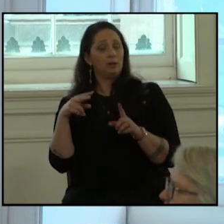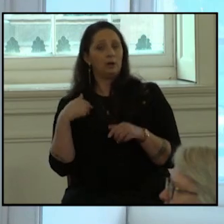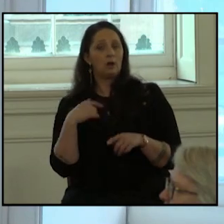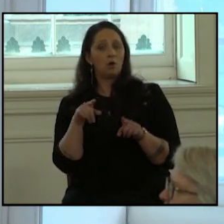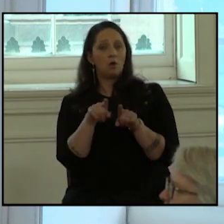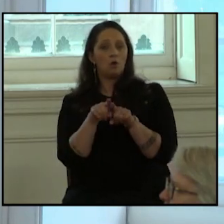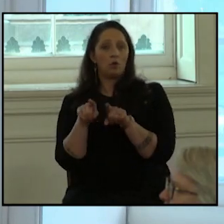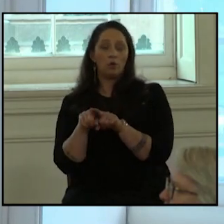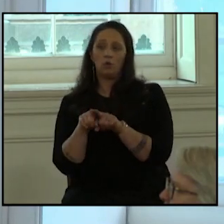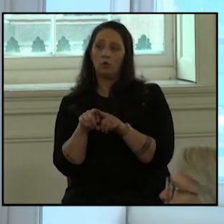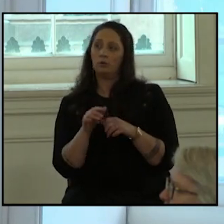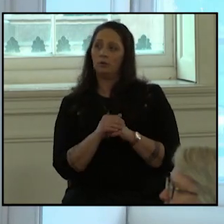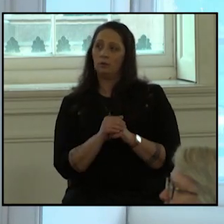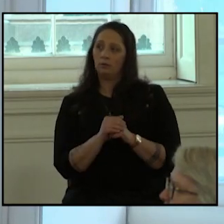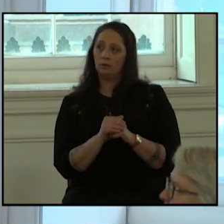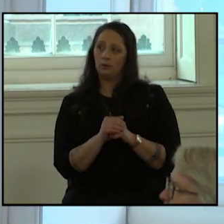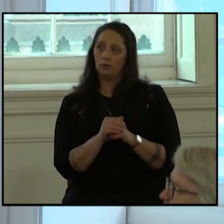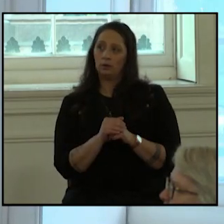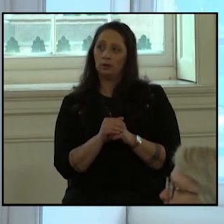the